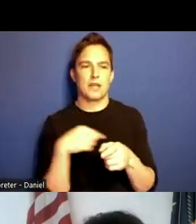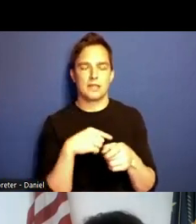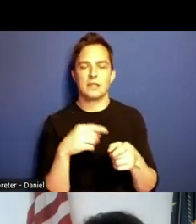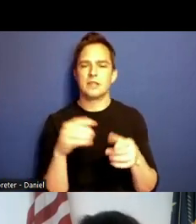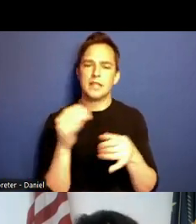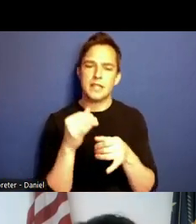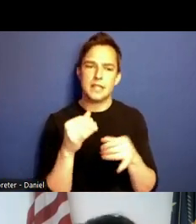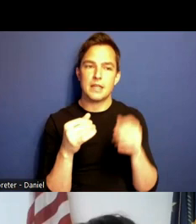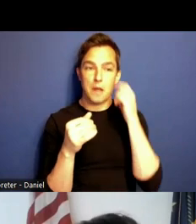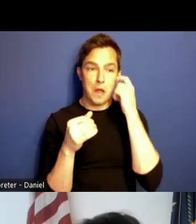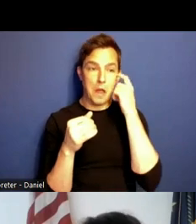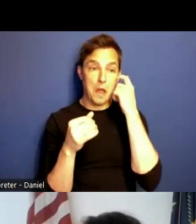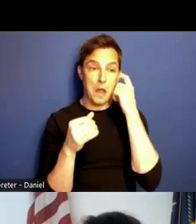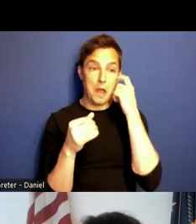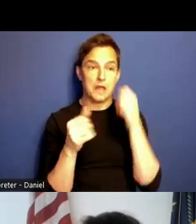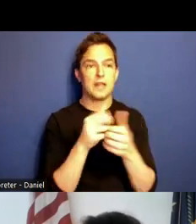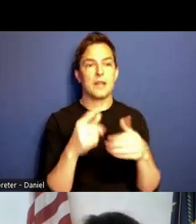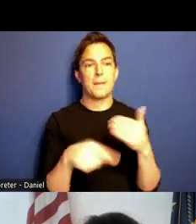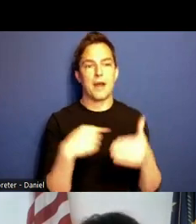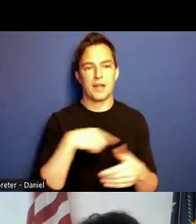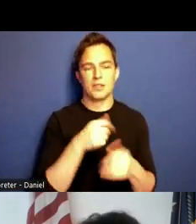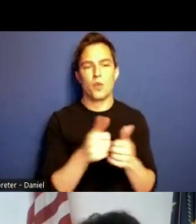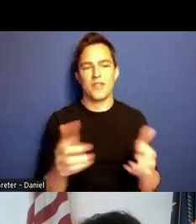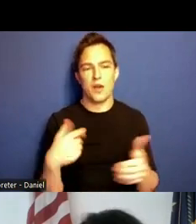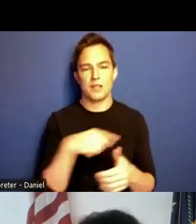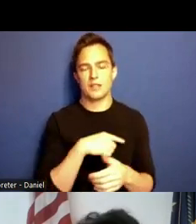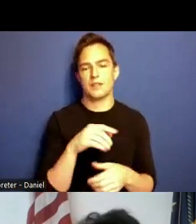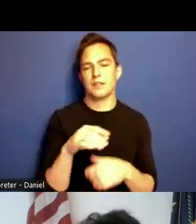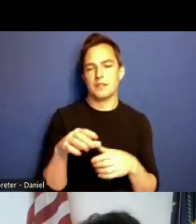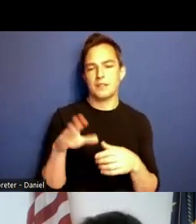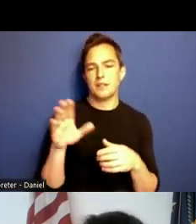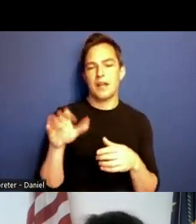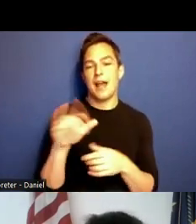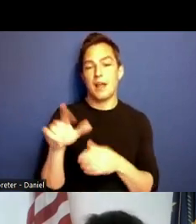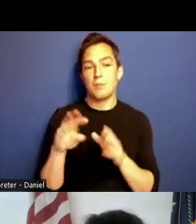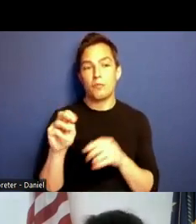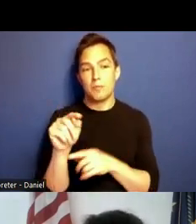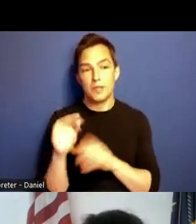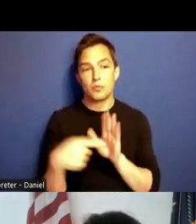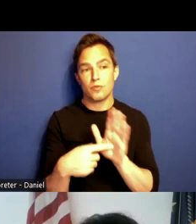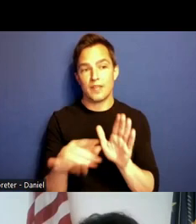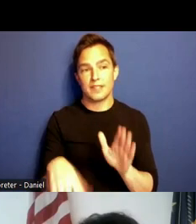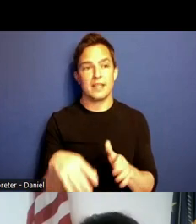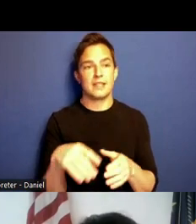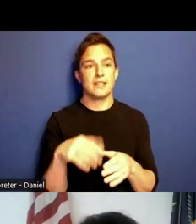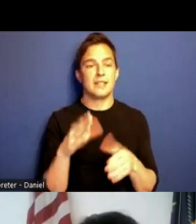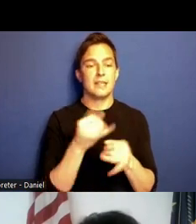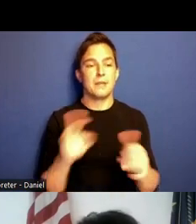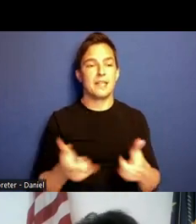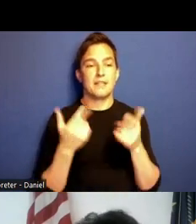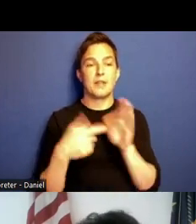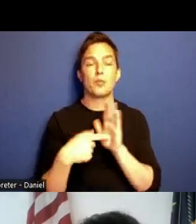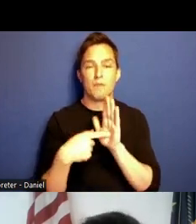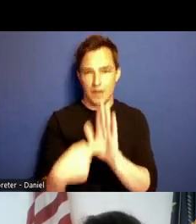Living reflect that. And the IL movement reflects that. And I would love to see us collaborate and come